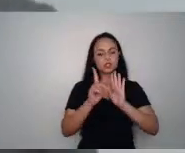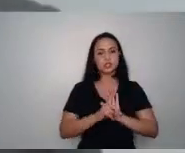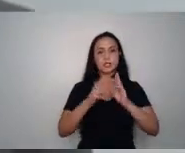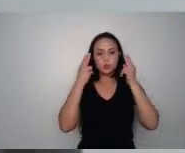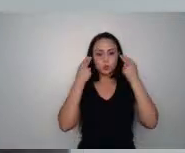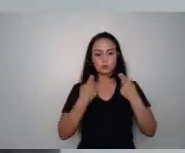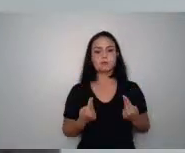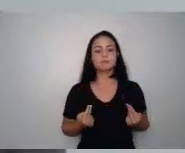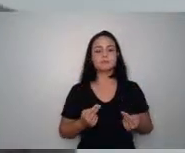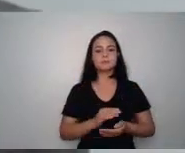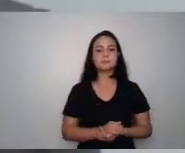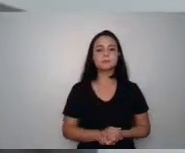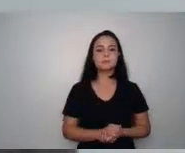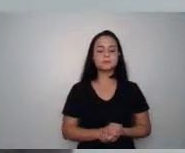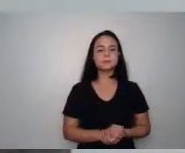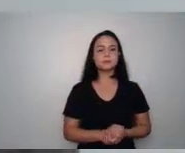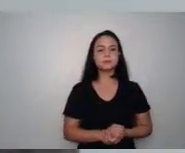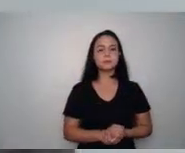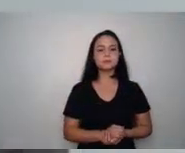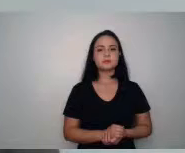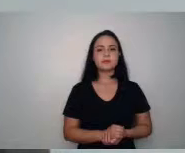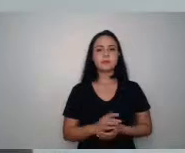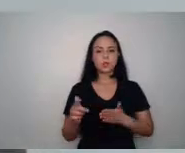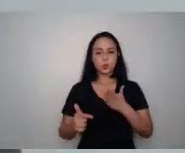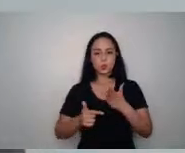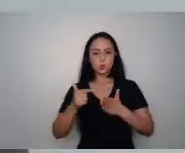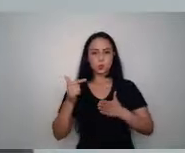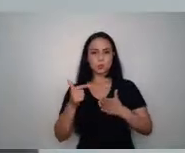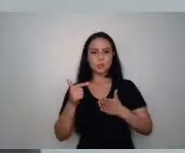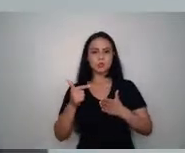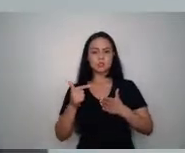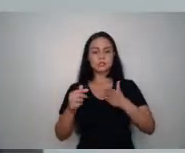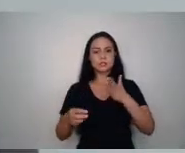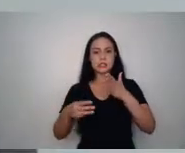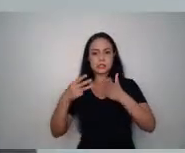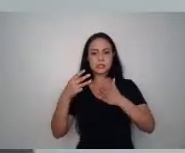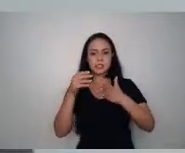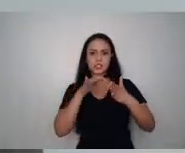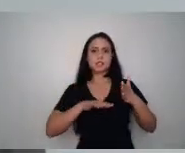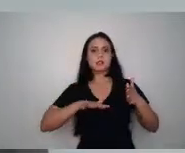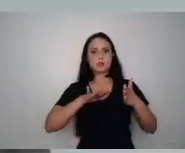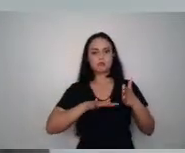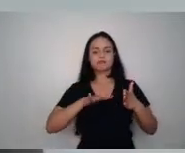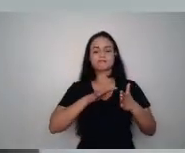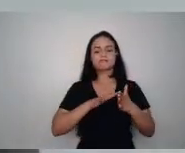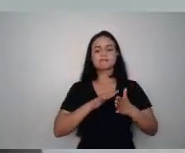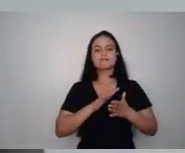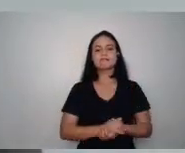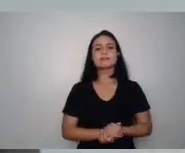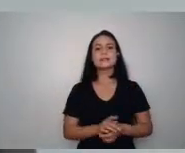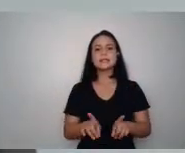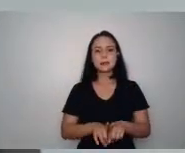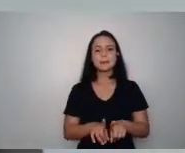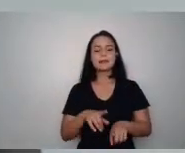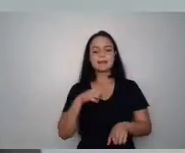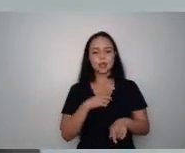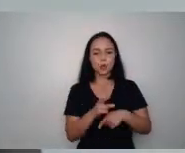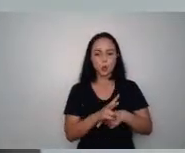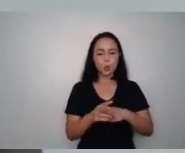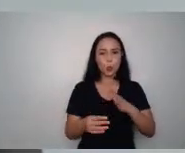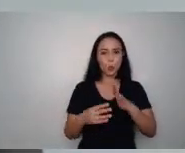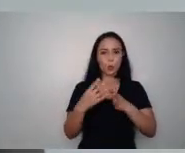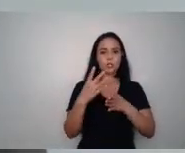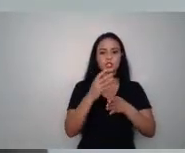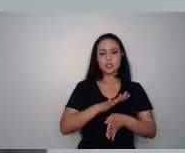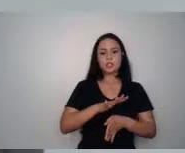and brotherhood, he talked about the first generation human rights, second and third generation rights, and